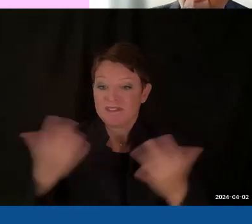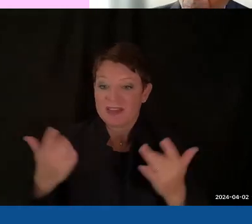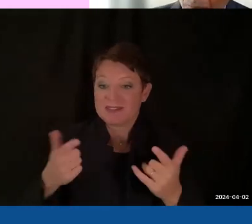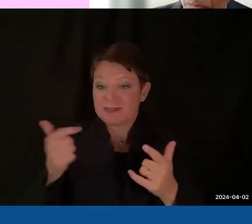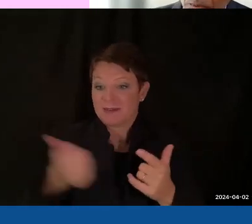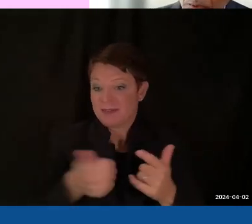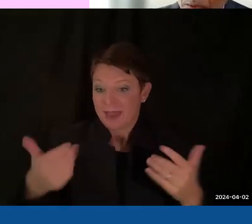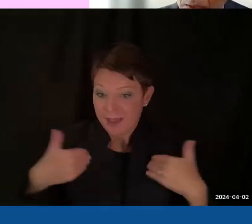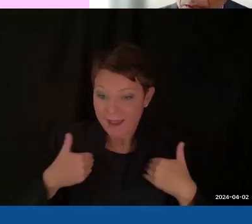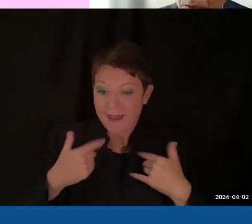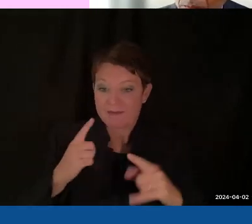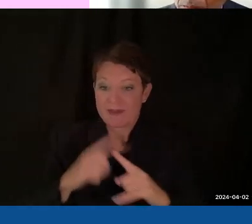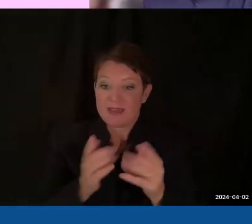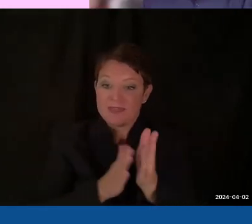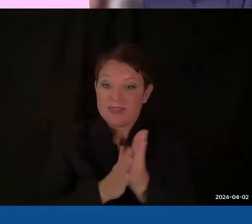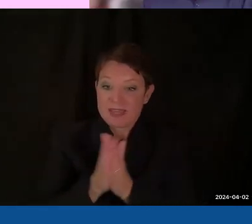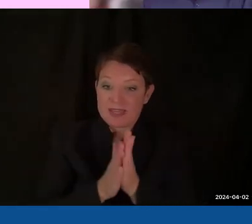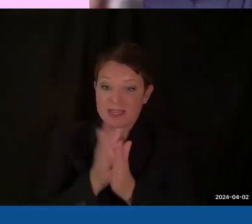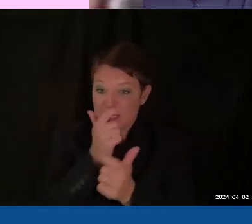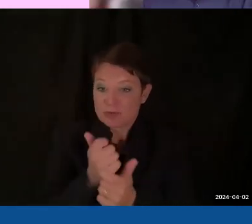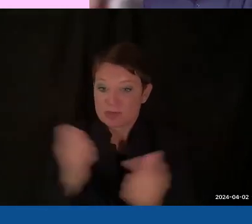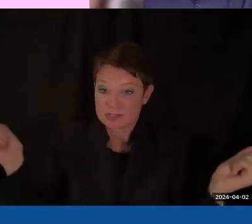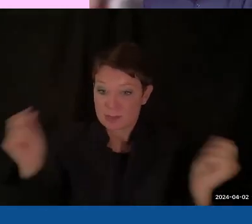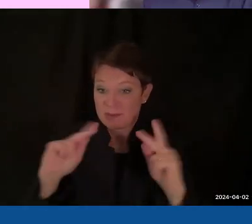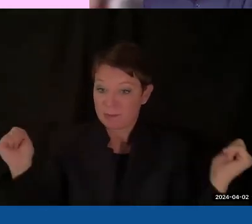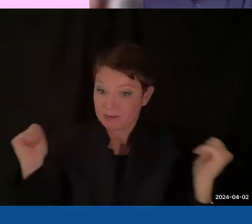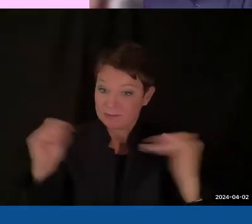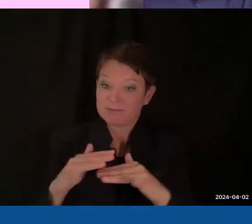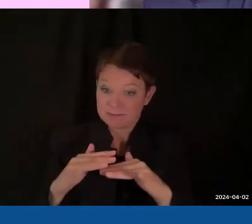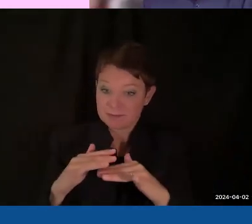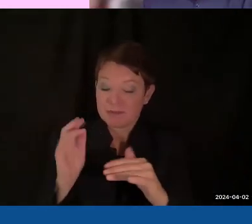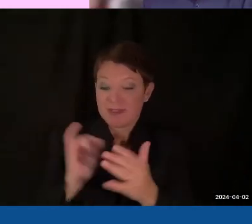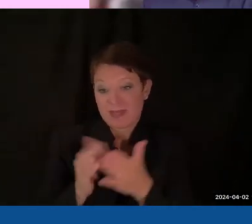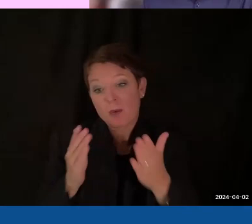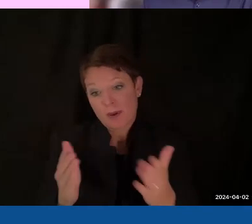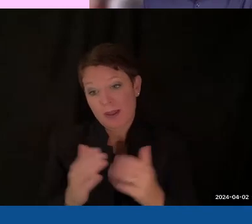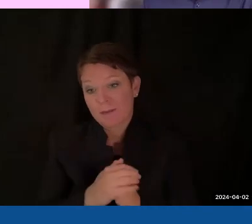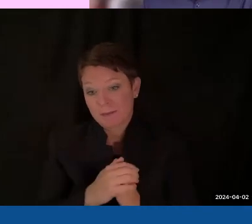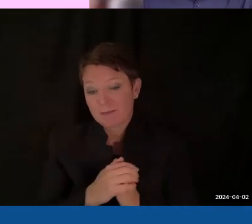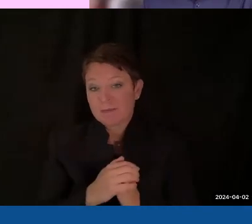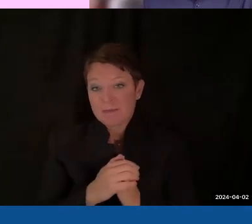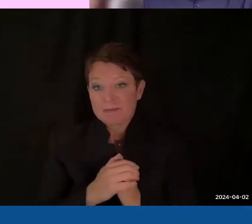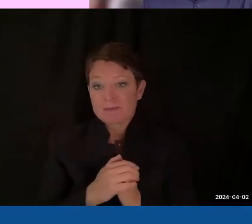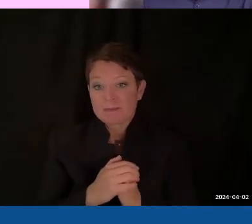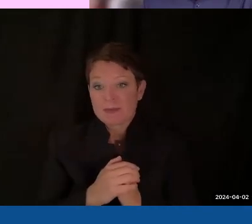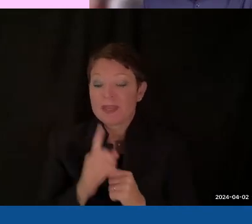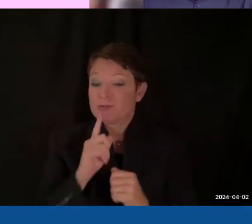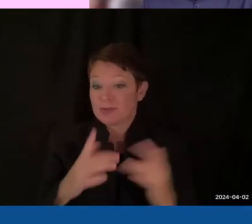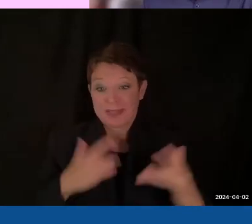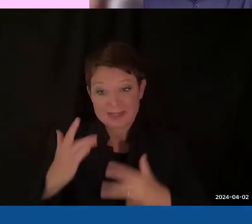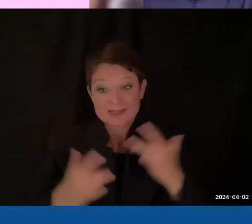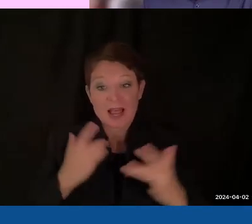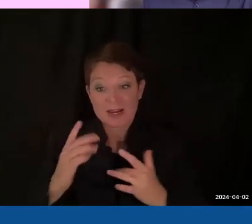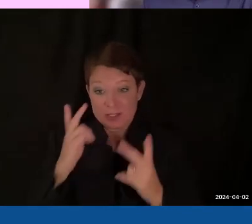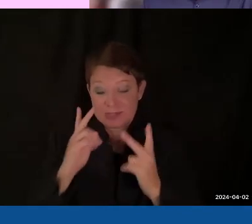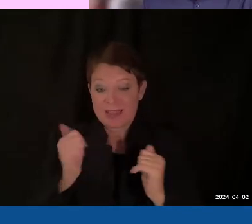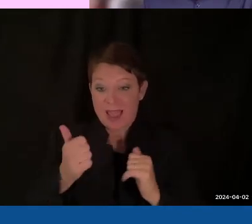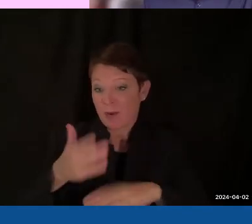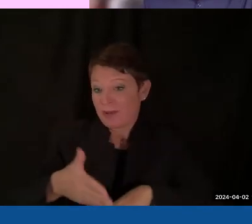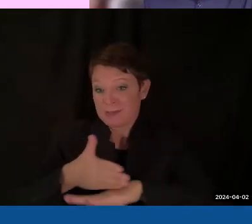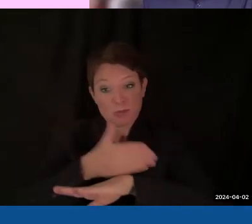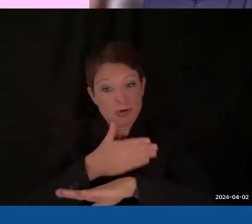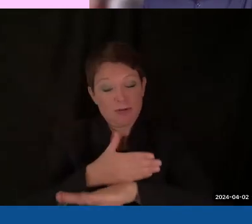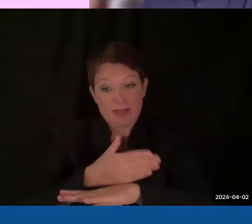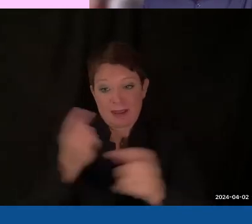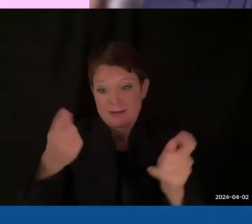hold and the interest that they bring in that way. So it's pretty exciting to see how it's coming